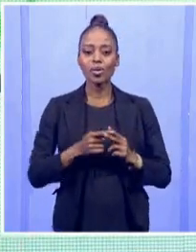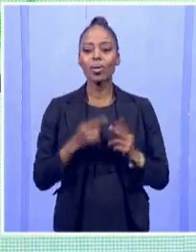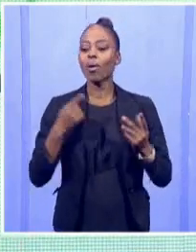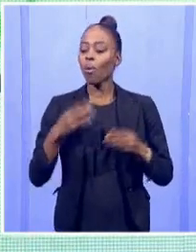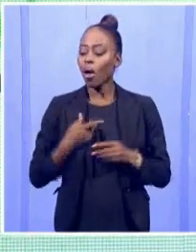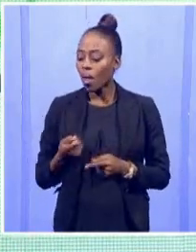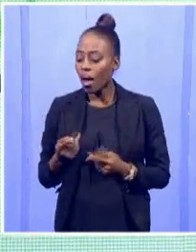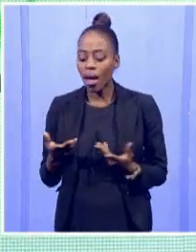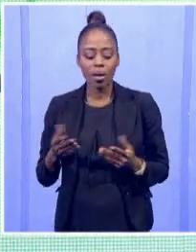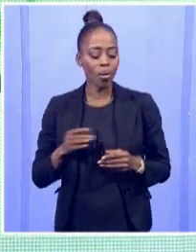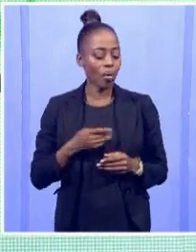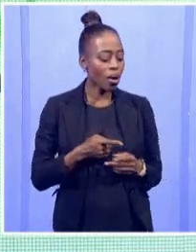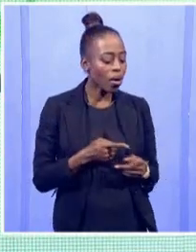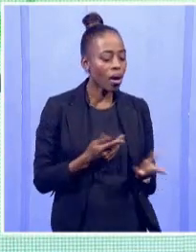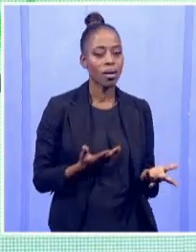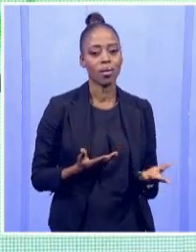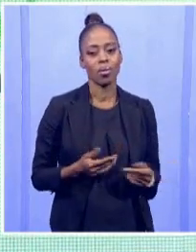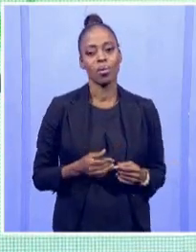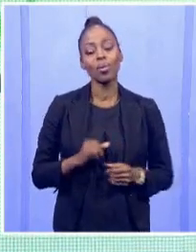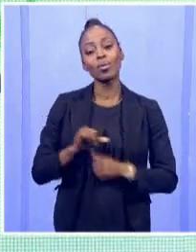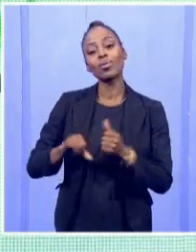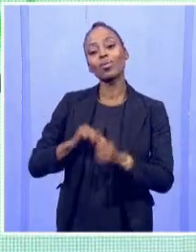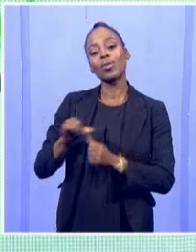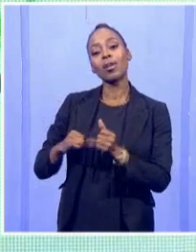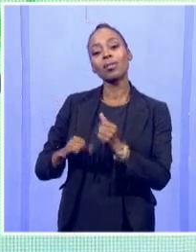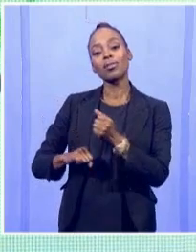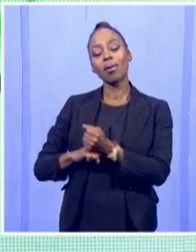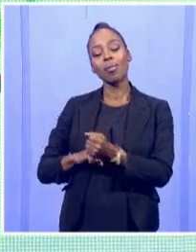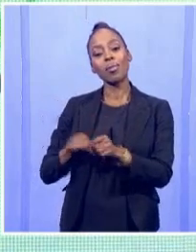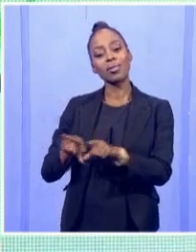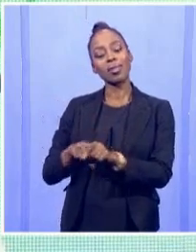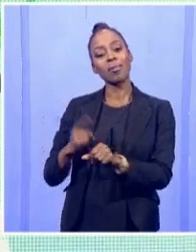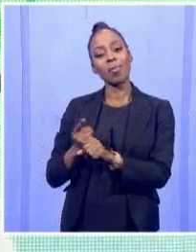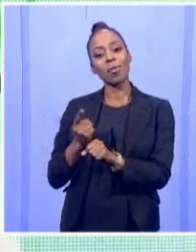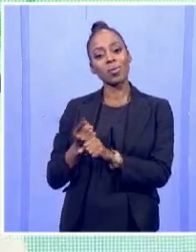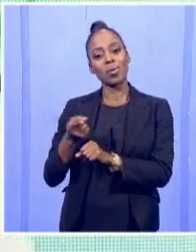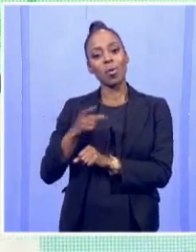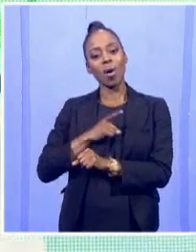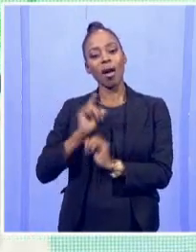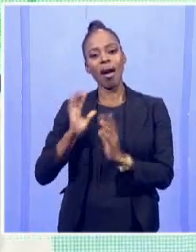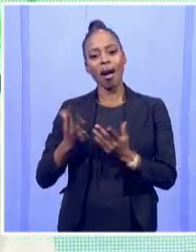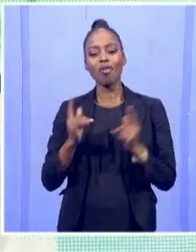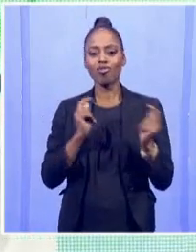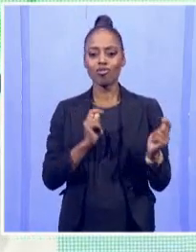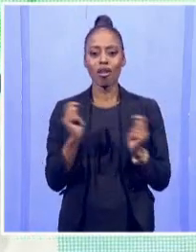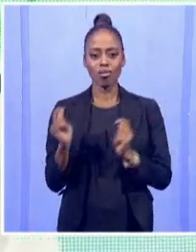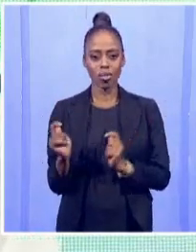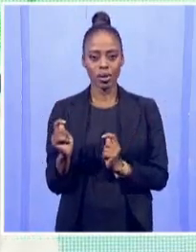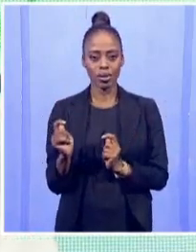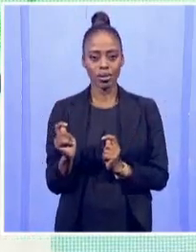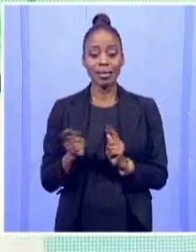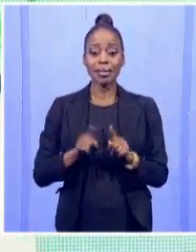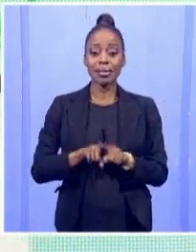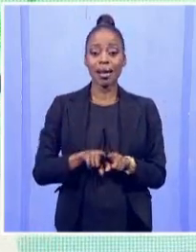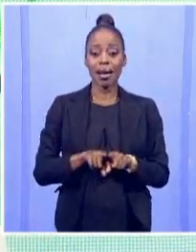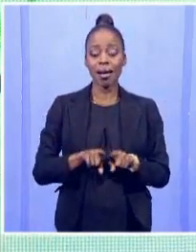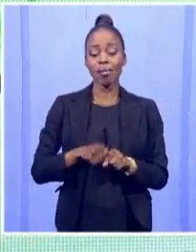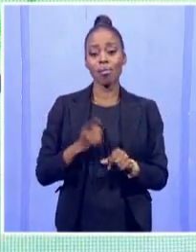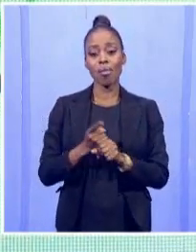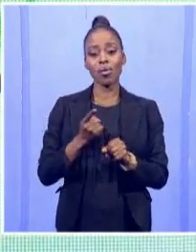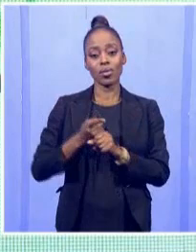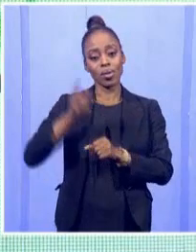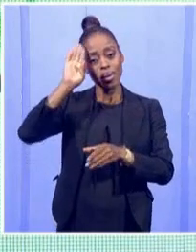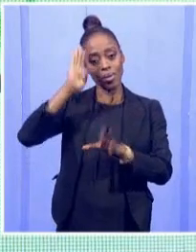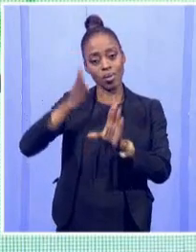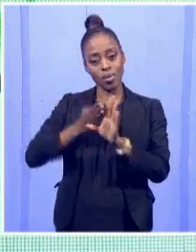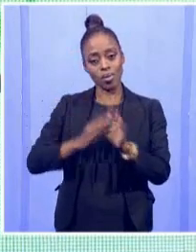trade, social support in terms of transport, but also psychosocial